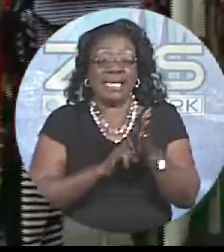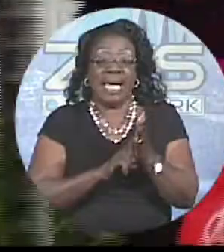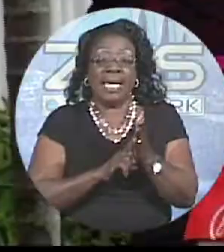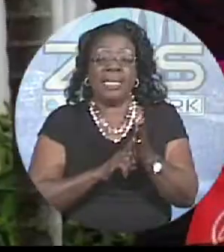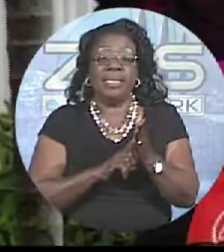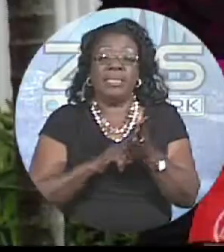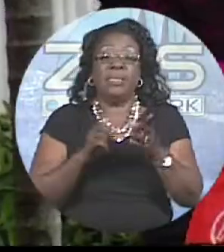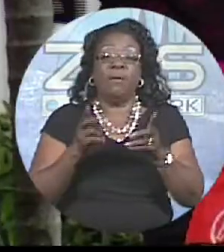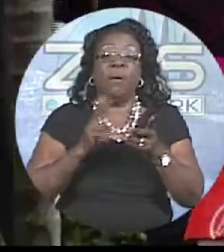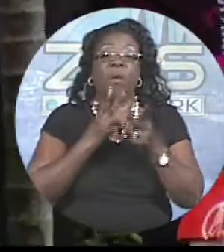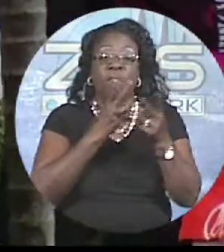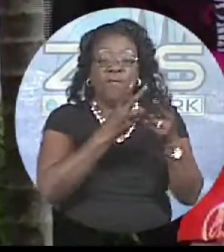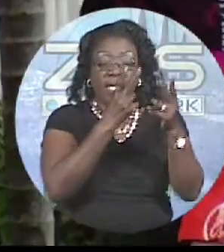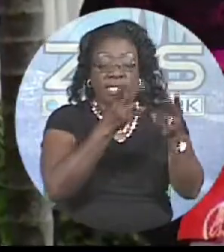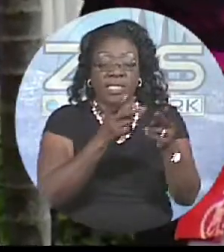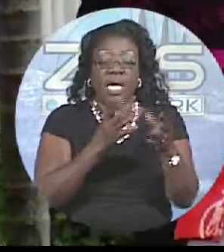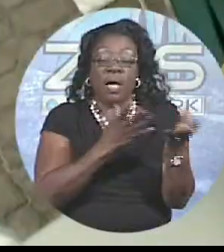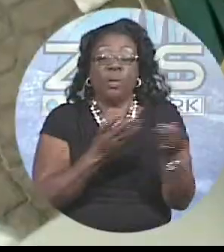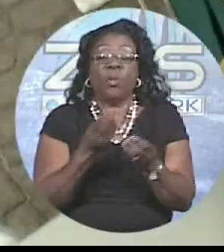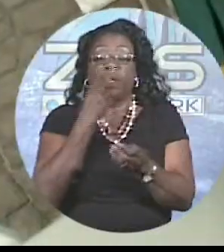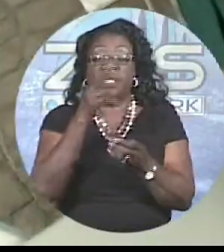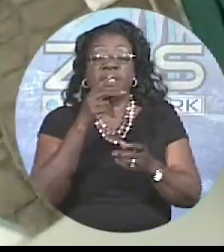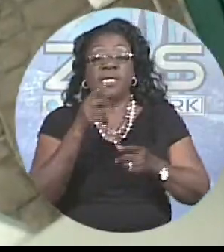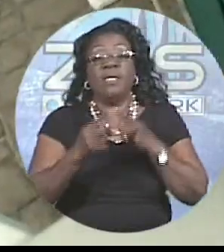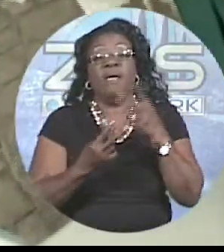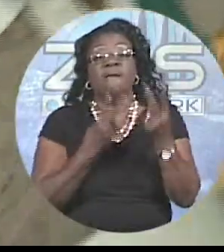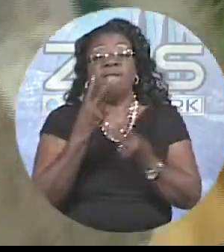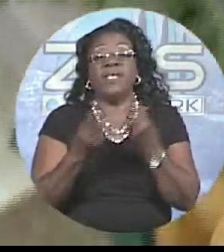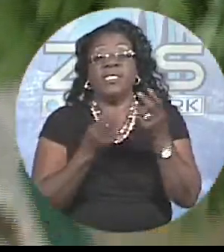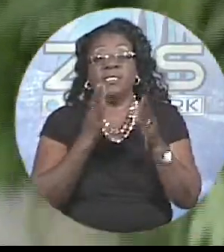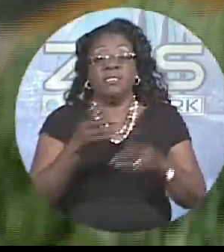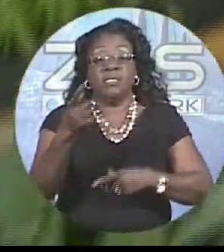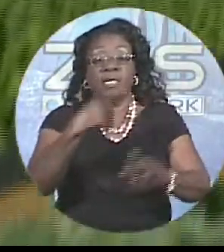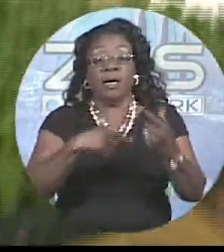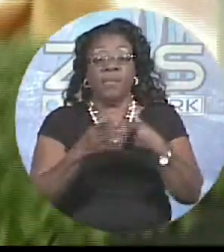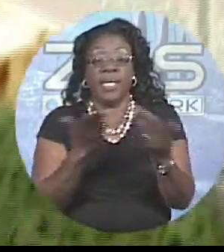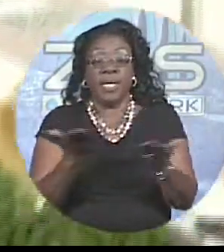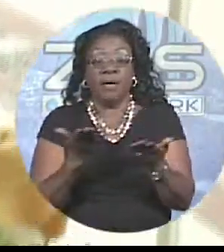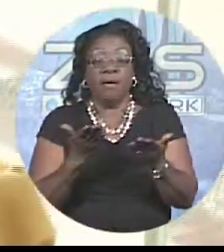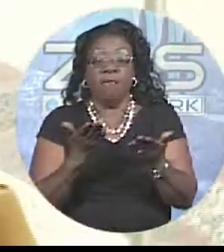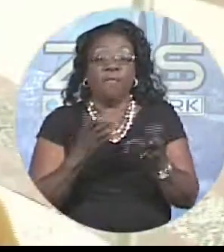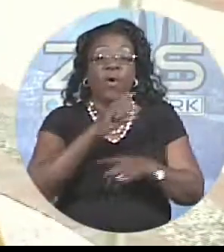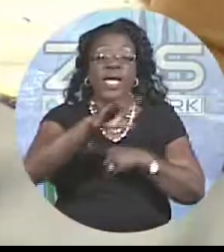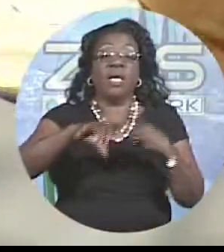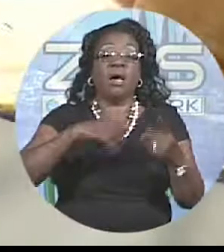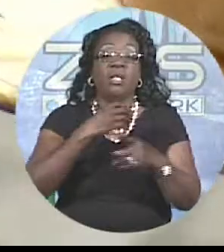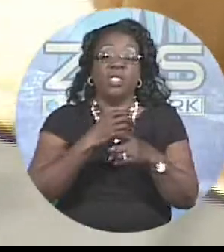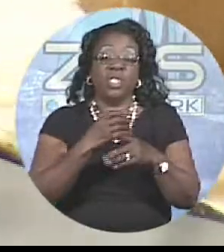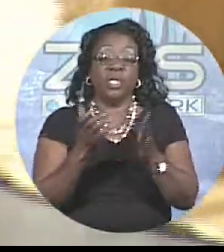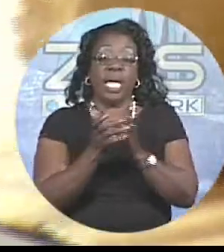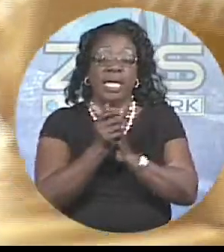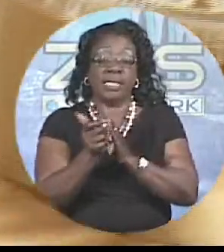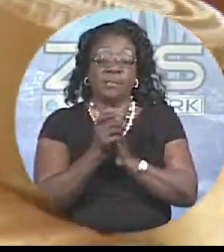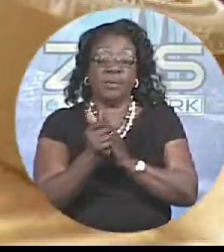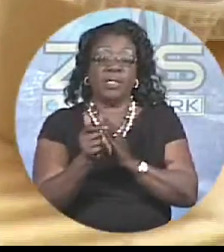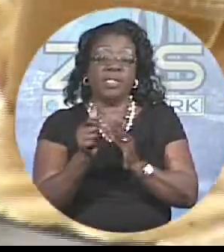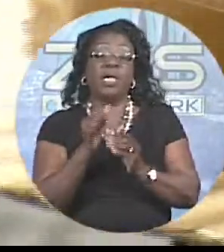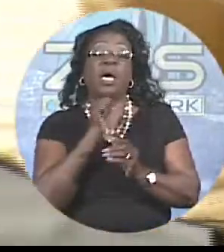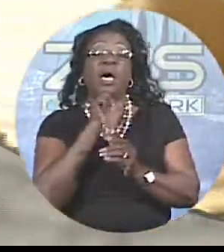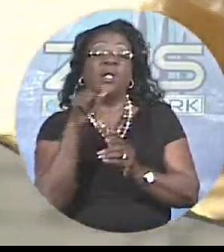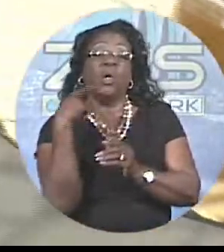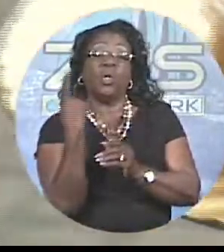to the Bahamas for a cultural experience and not just for sun, sand and sea. She believes Art Walk presents that